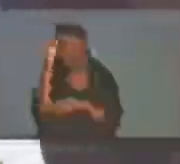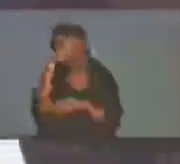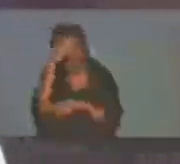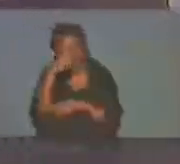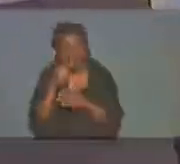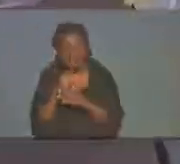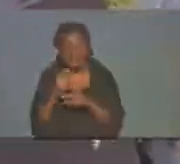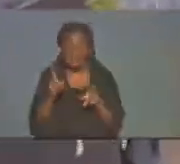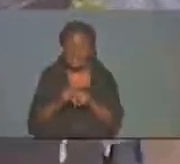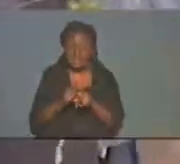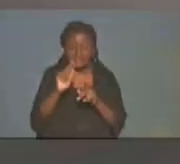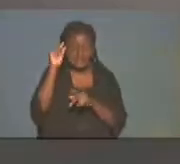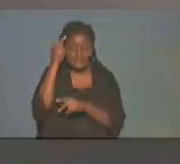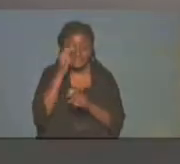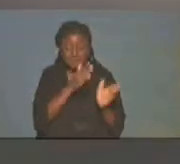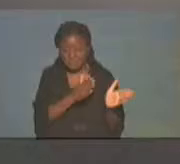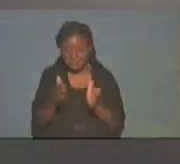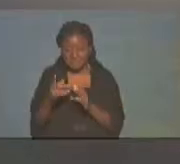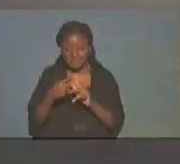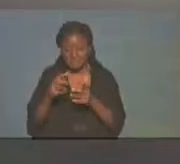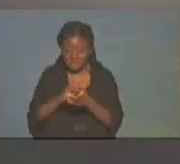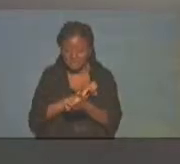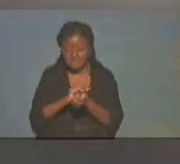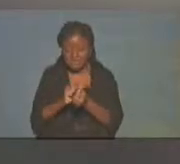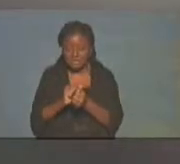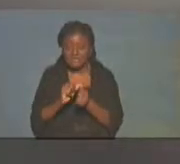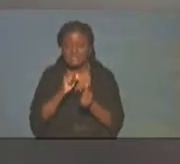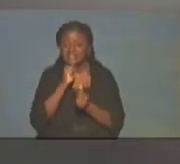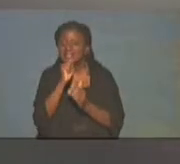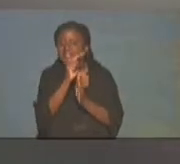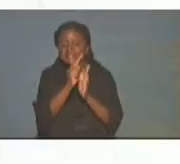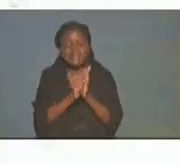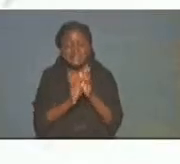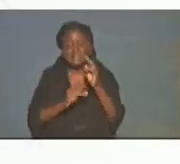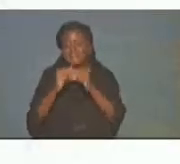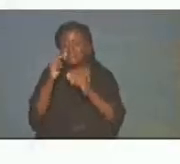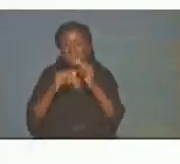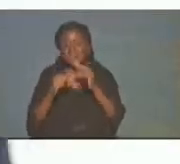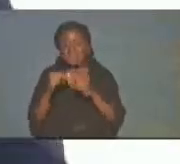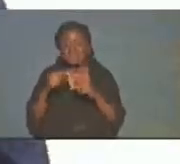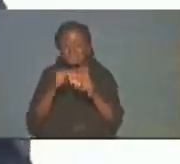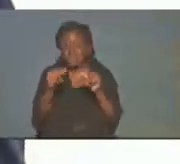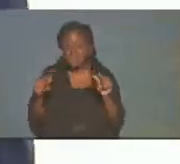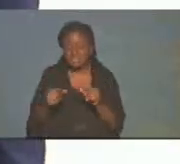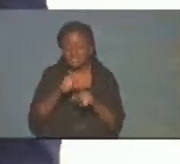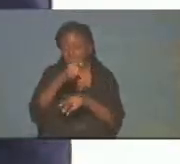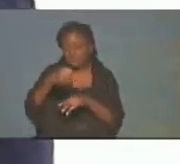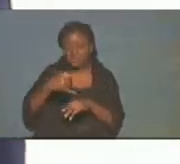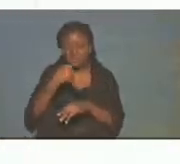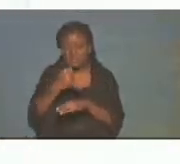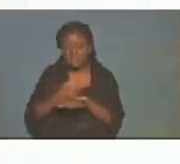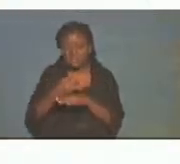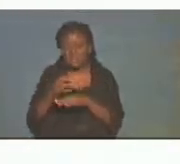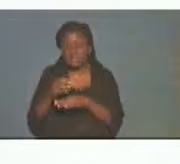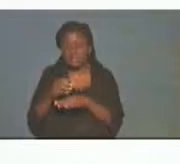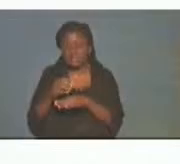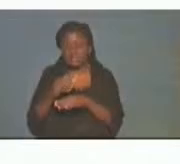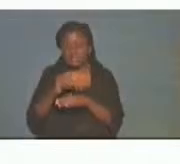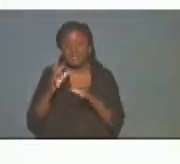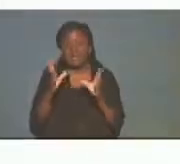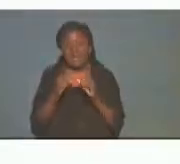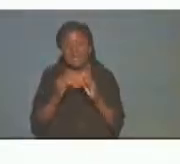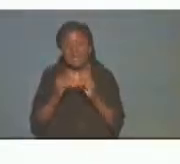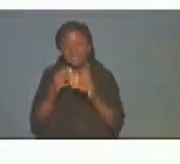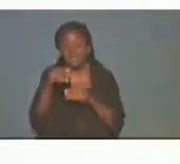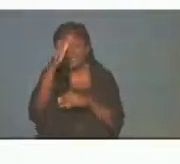to demolish those illegal structures of shantytowns throughout the country, General Superintendent of the Assemblies of God in the Bahamas and the Turks